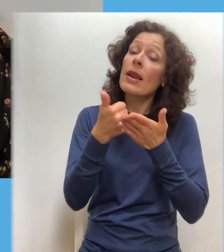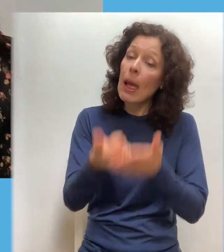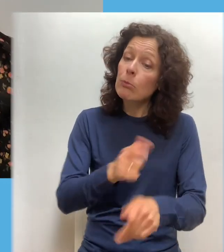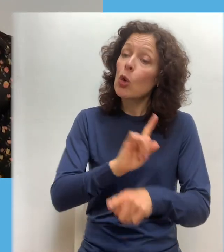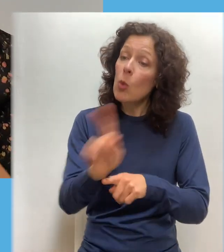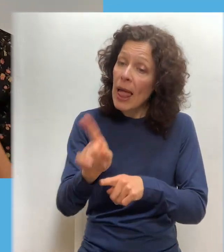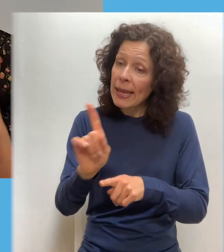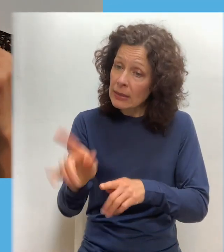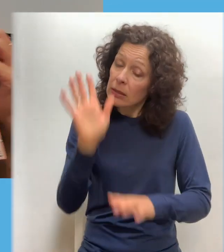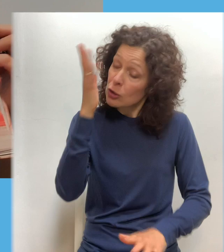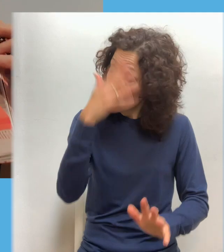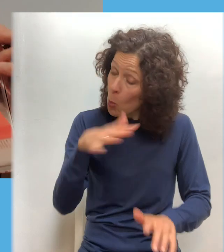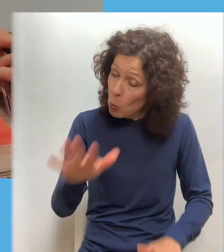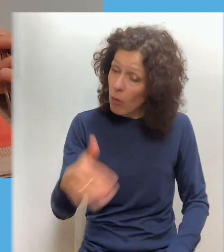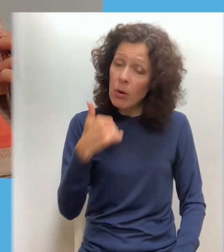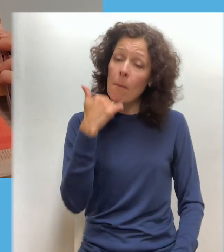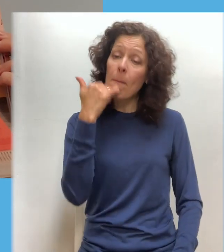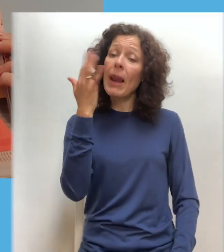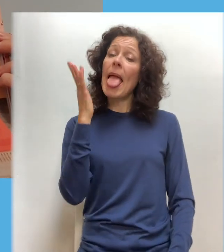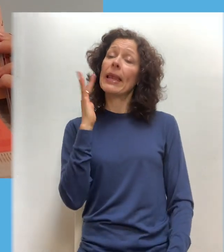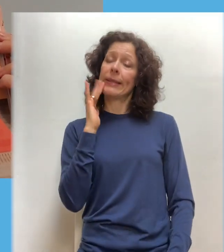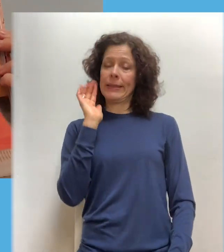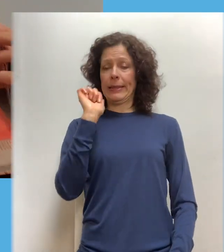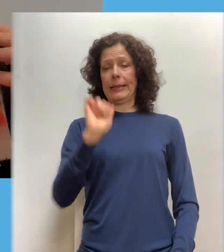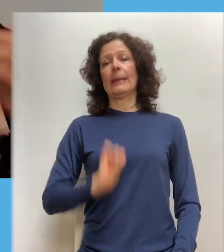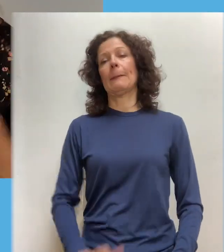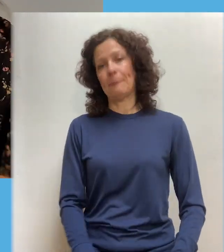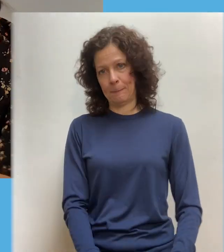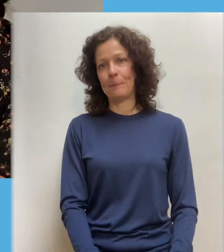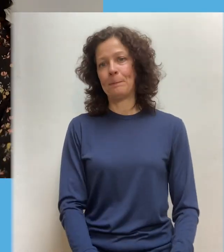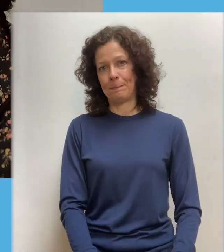there's plenty of time."